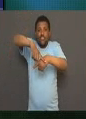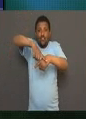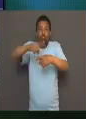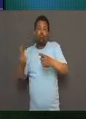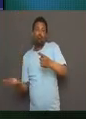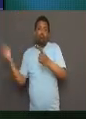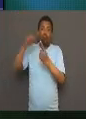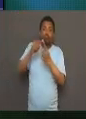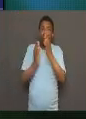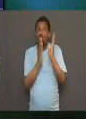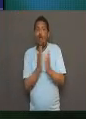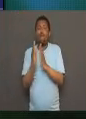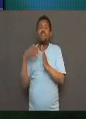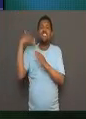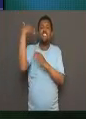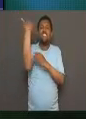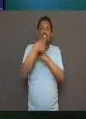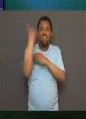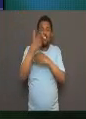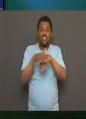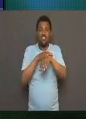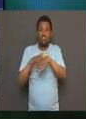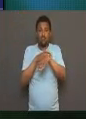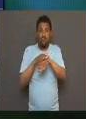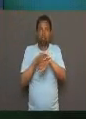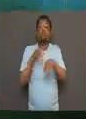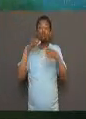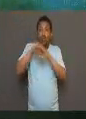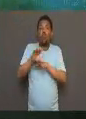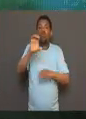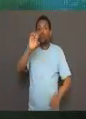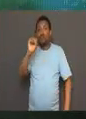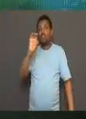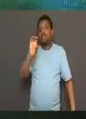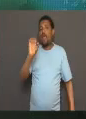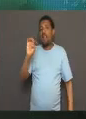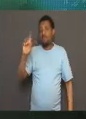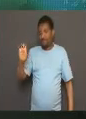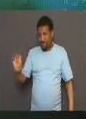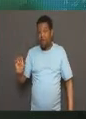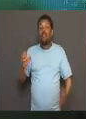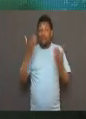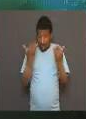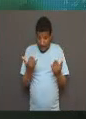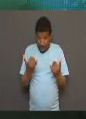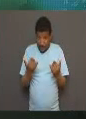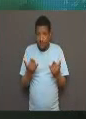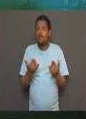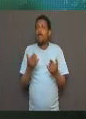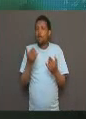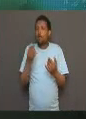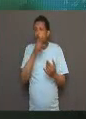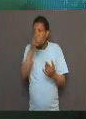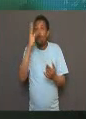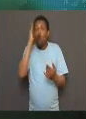developable surface are true to scale. In a moment, you will see a list